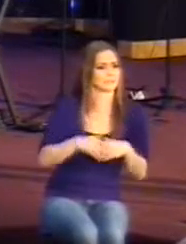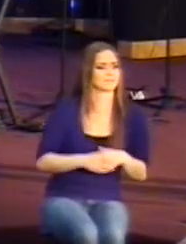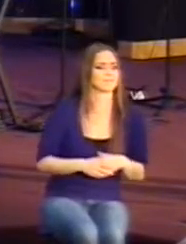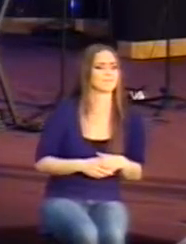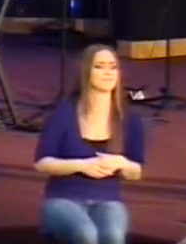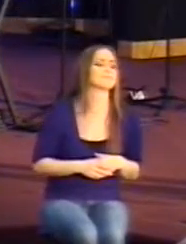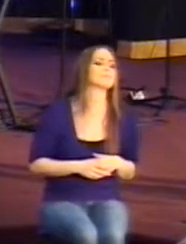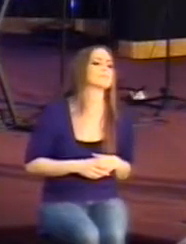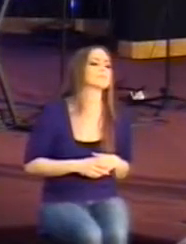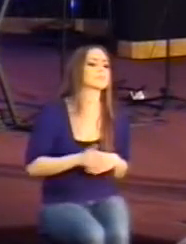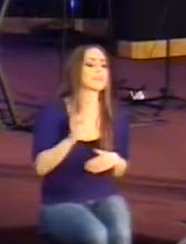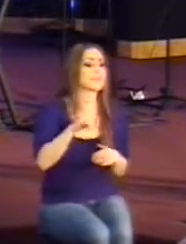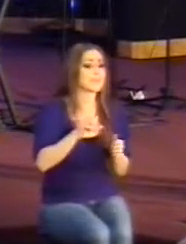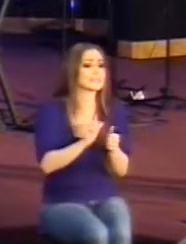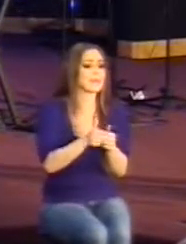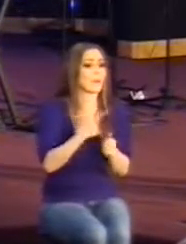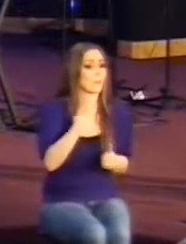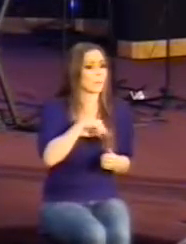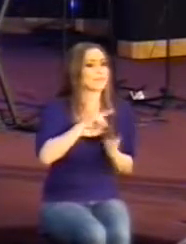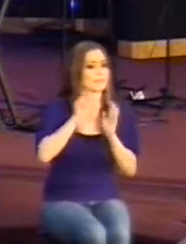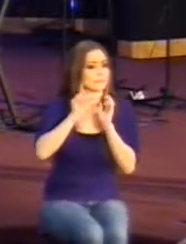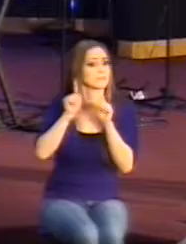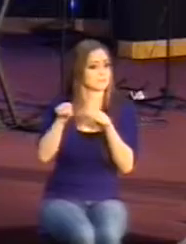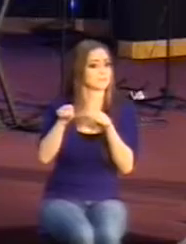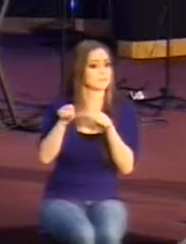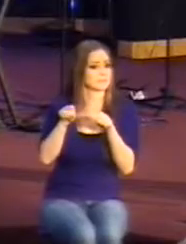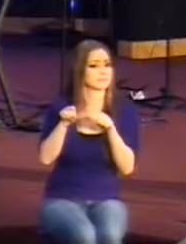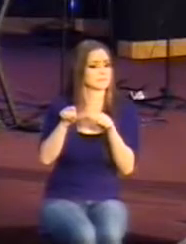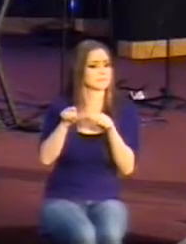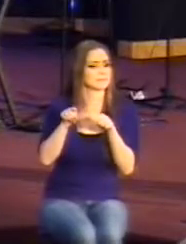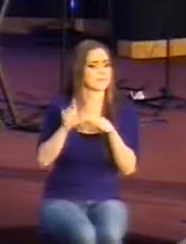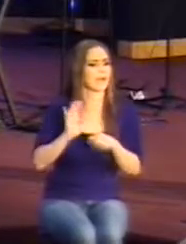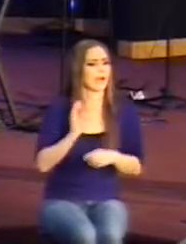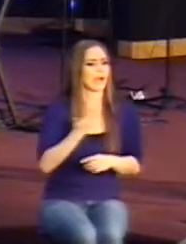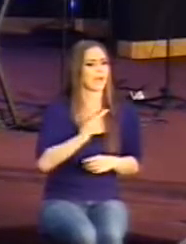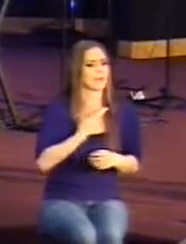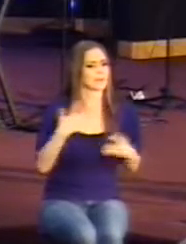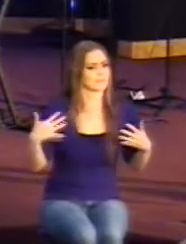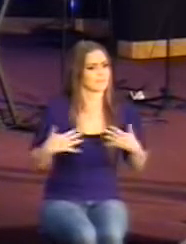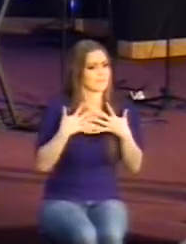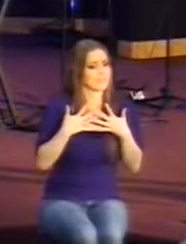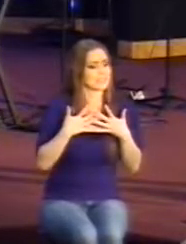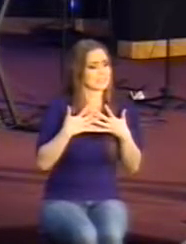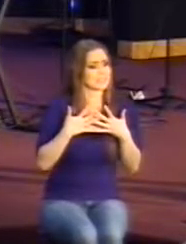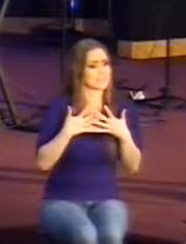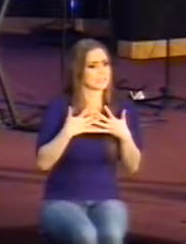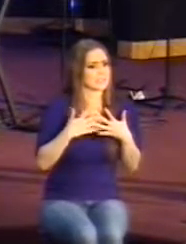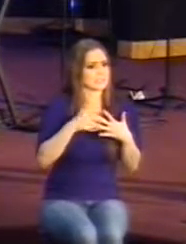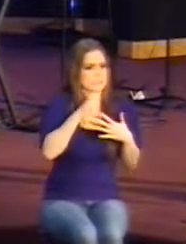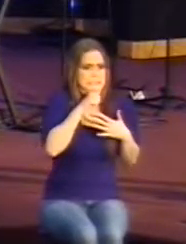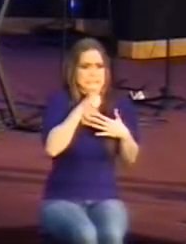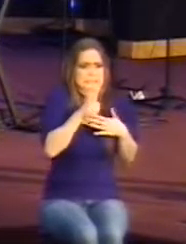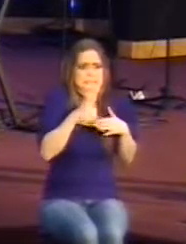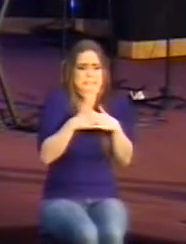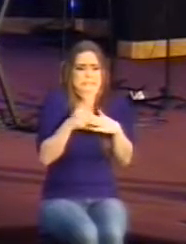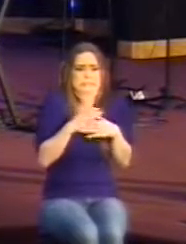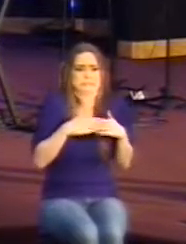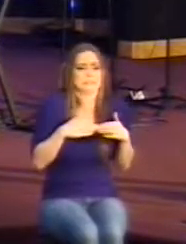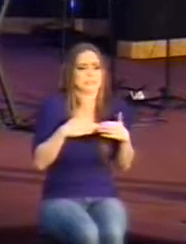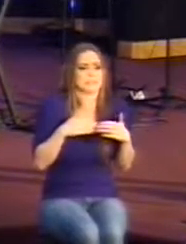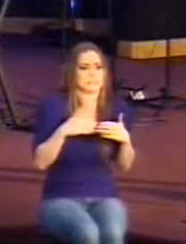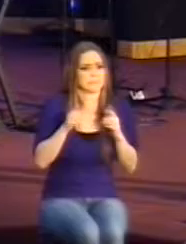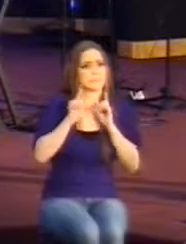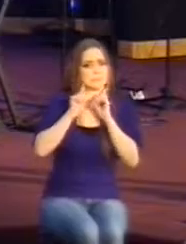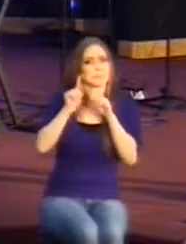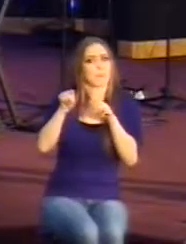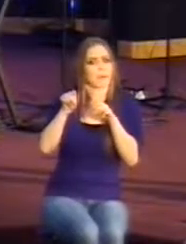Well, that's how we might have responded. Our fear and discomfort may cause us to respond like that when God tells